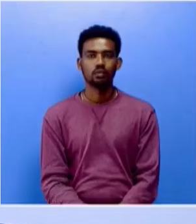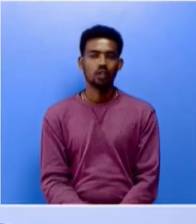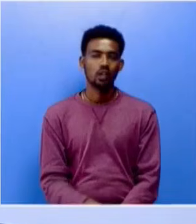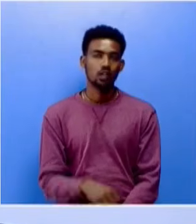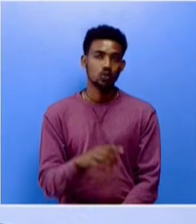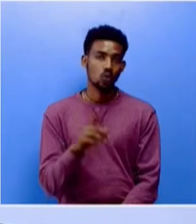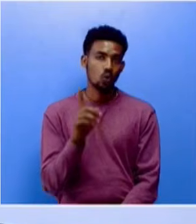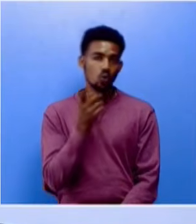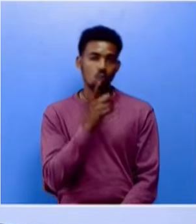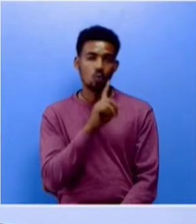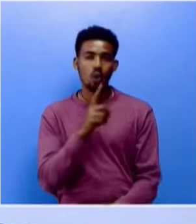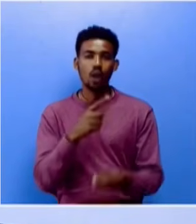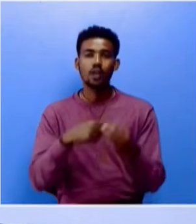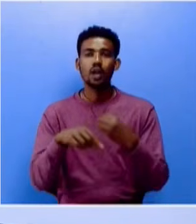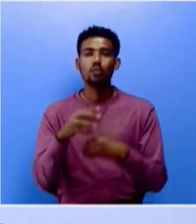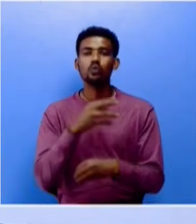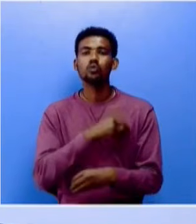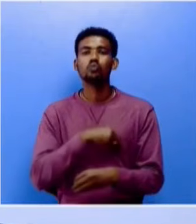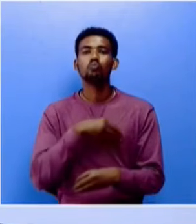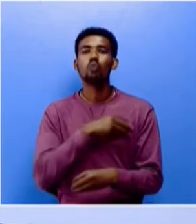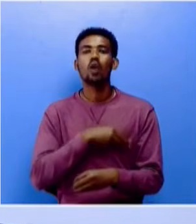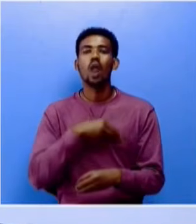So what about moral obligation?